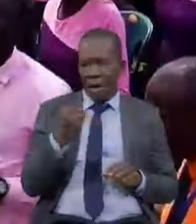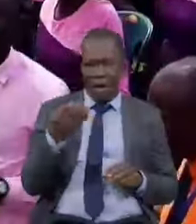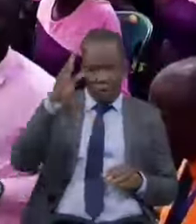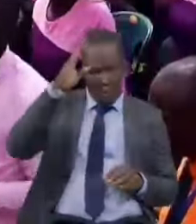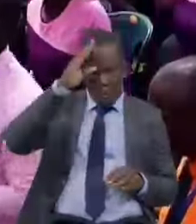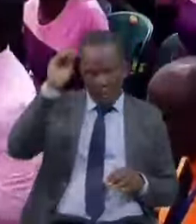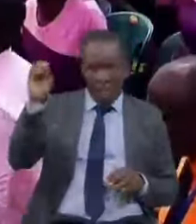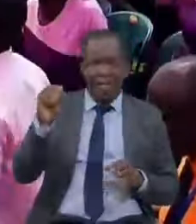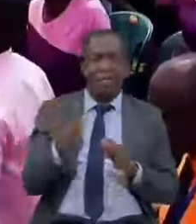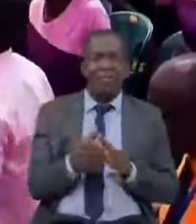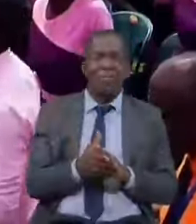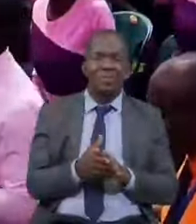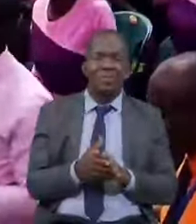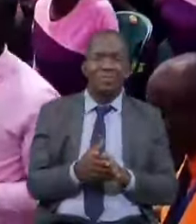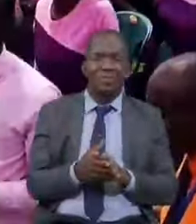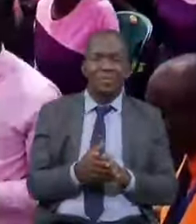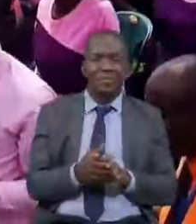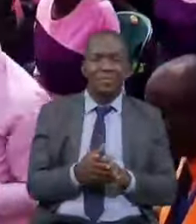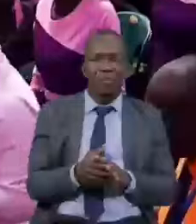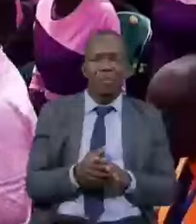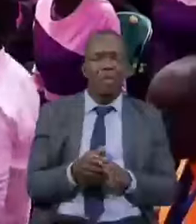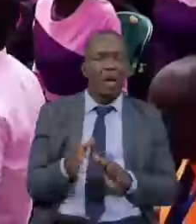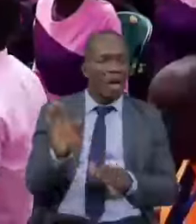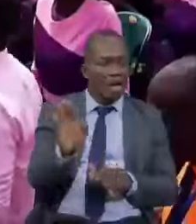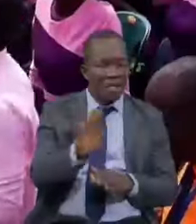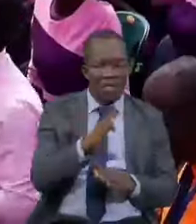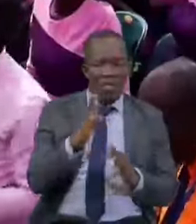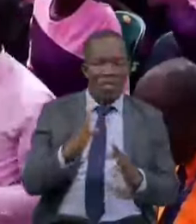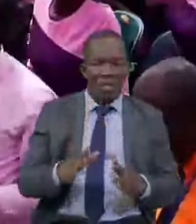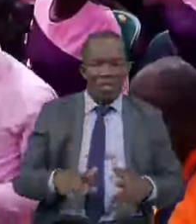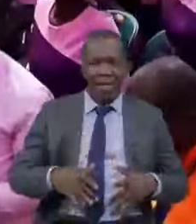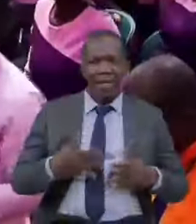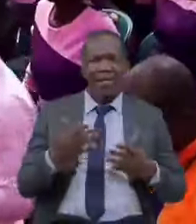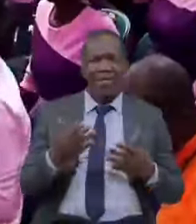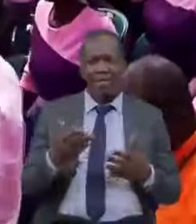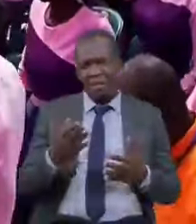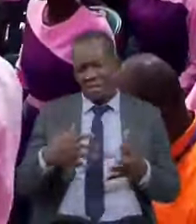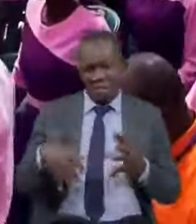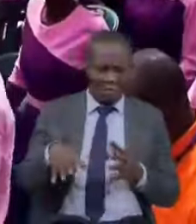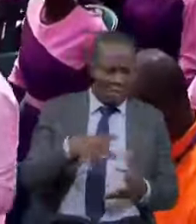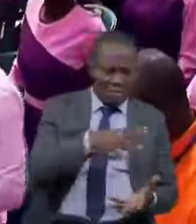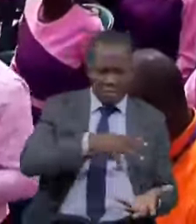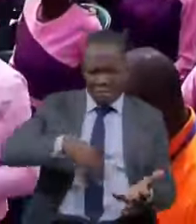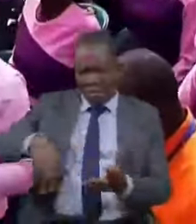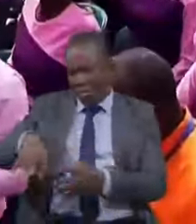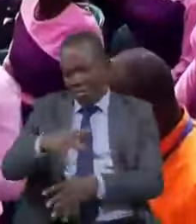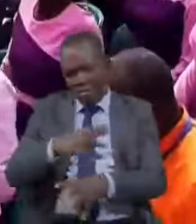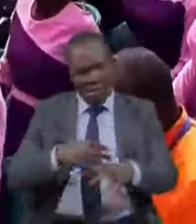And your life is dimmed here and there because of the people you fear.